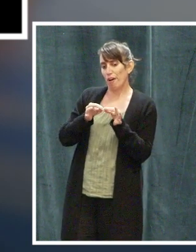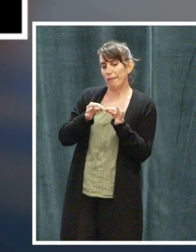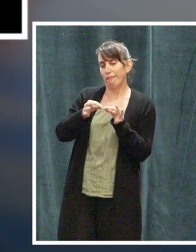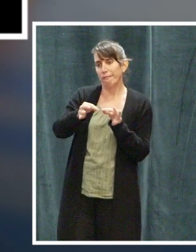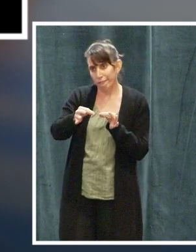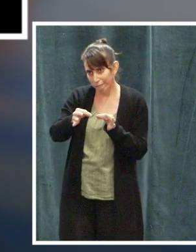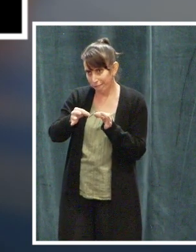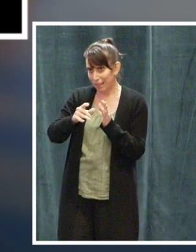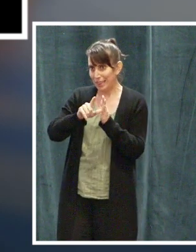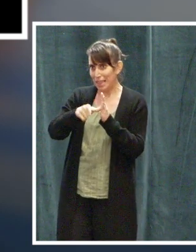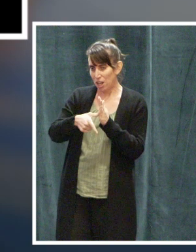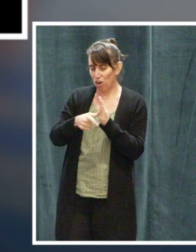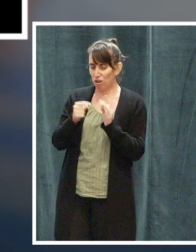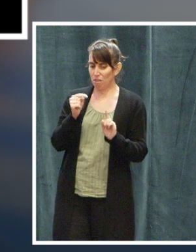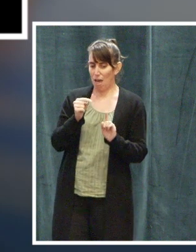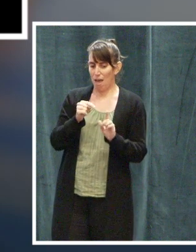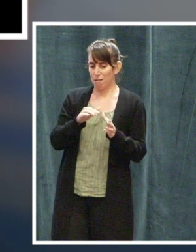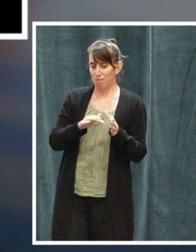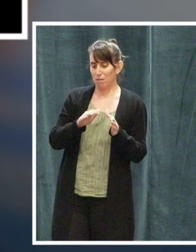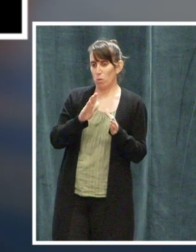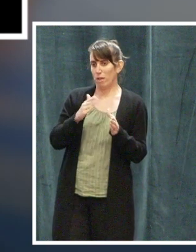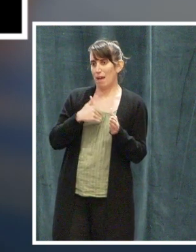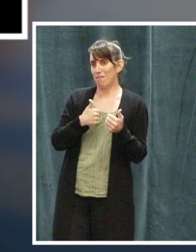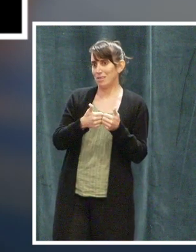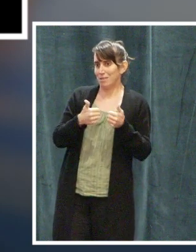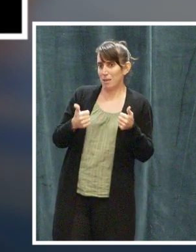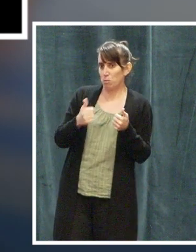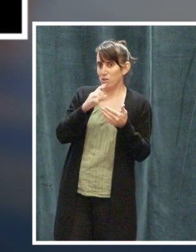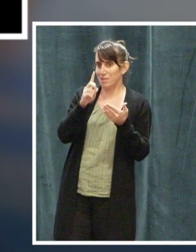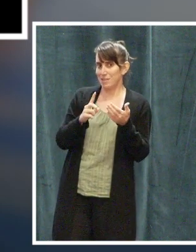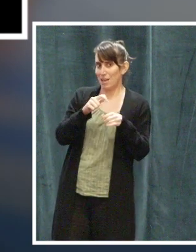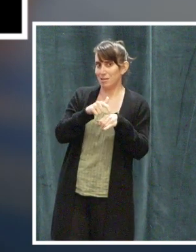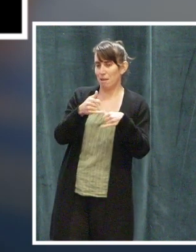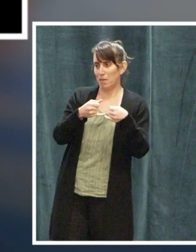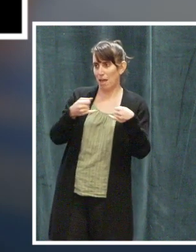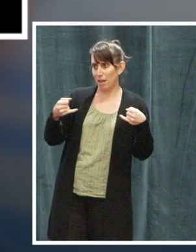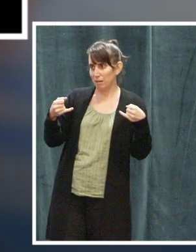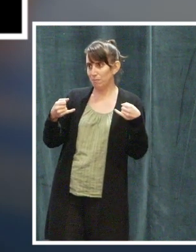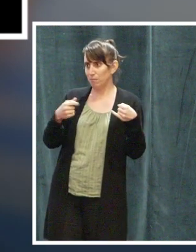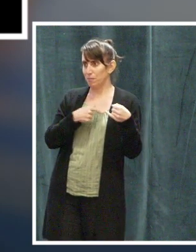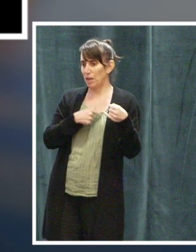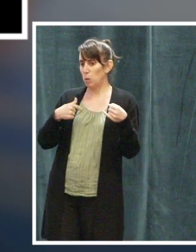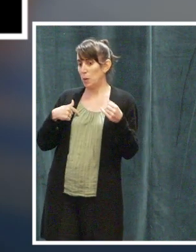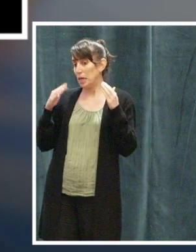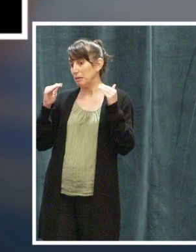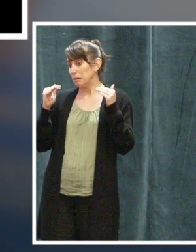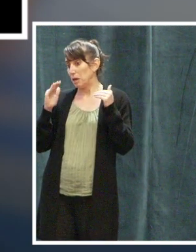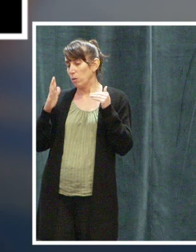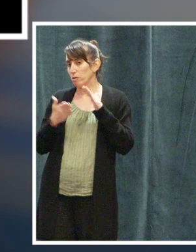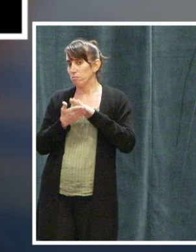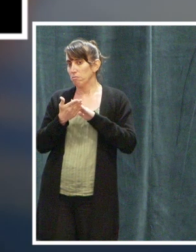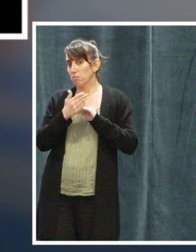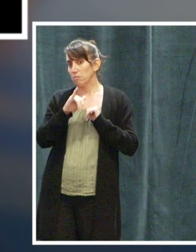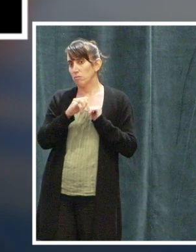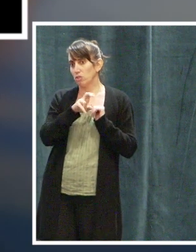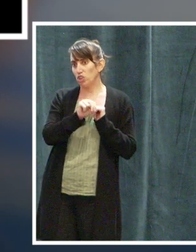have its own design timeline that we anticipate will run from